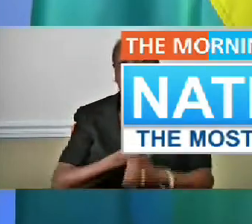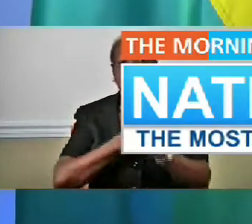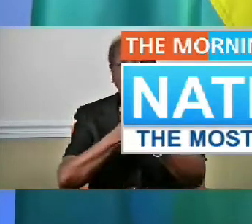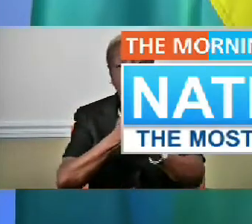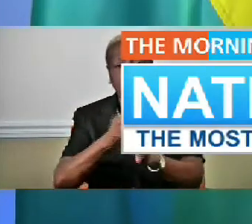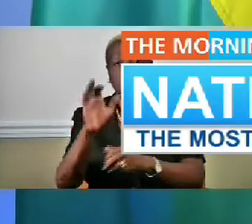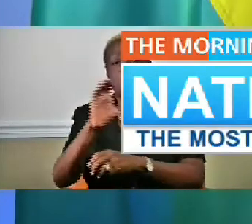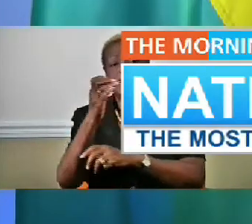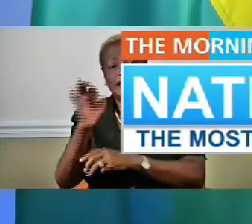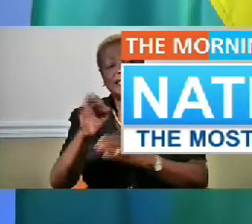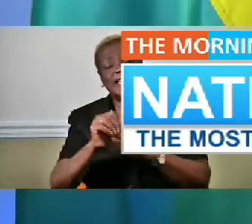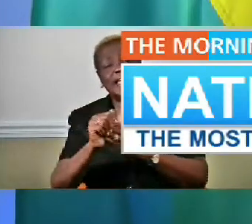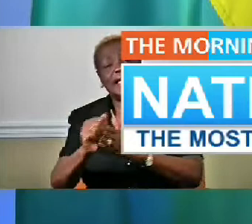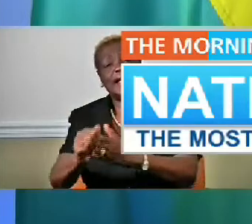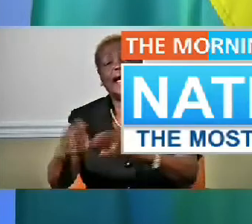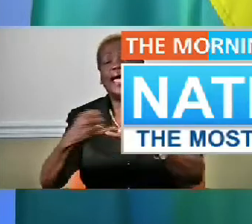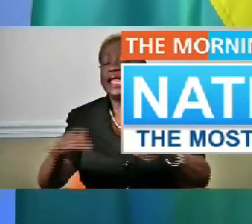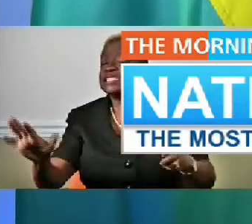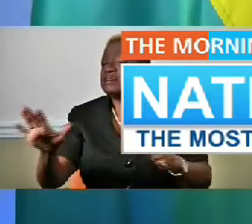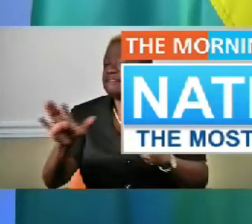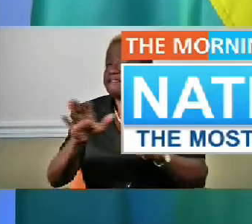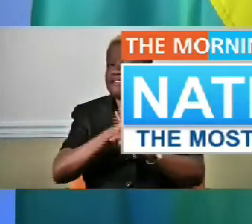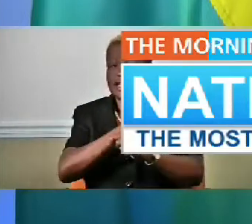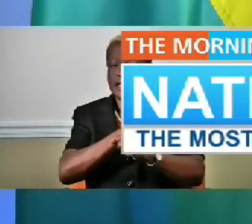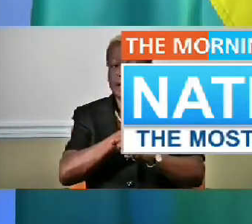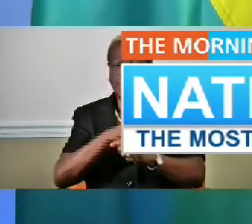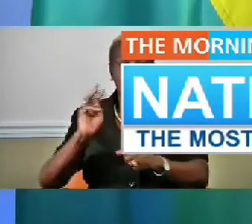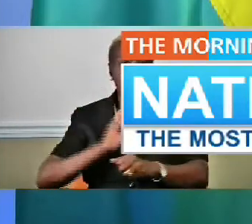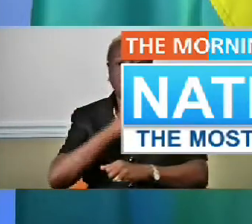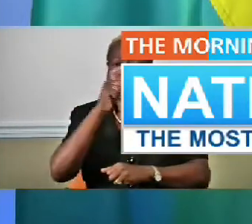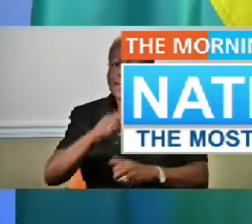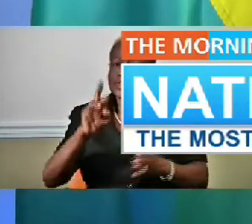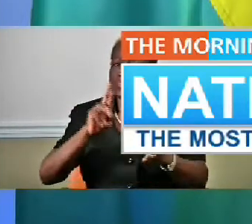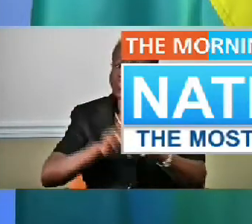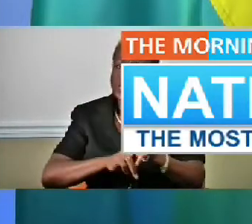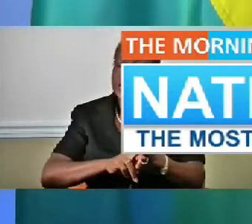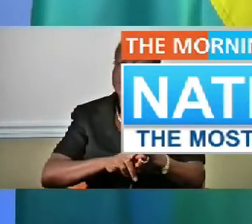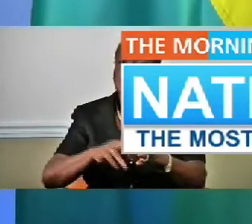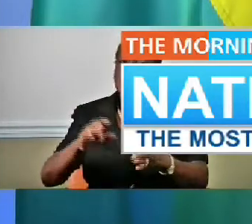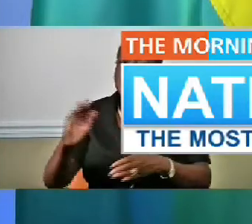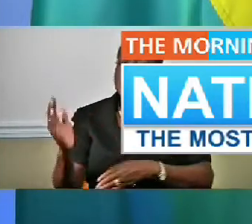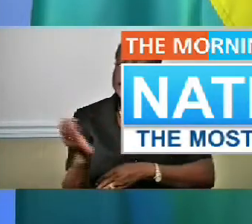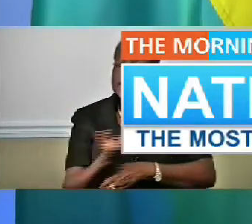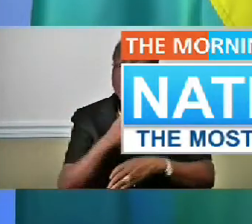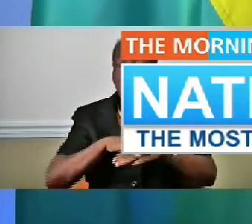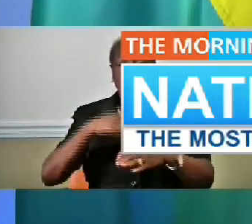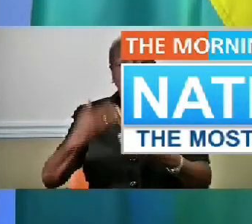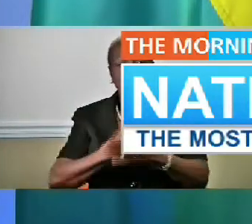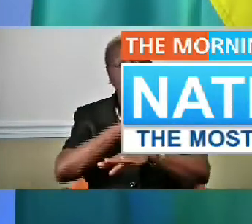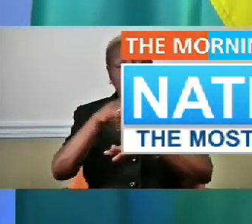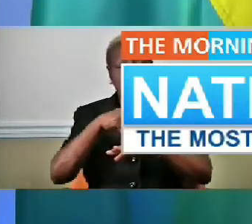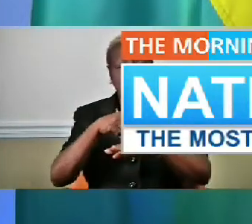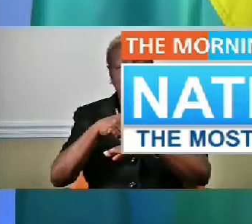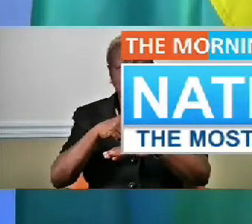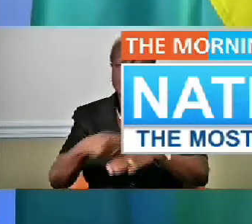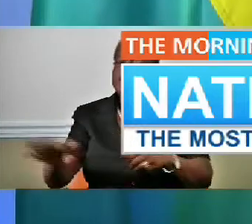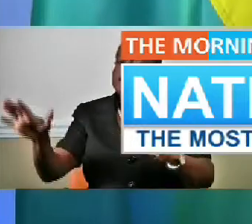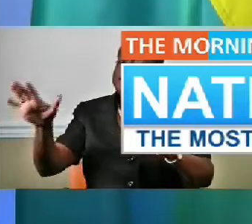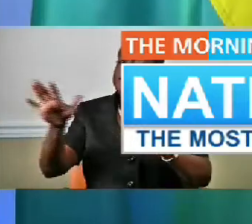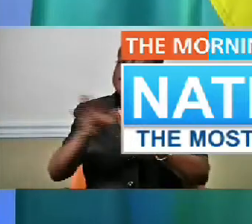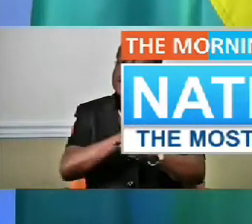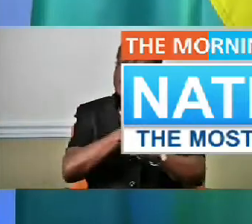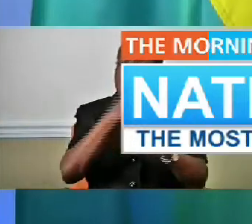COVID-19 guidelines fully. We must recommit on New Providence to full compliance with the